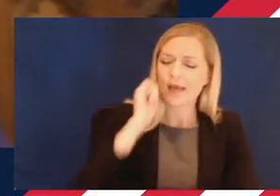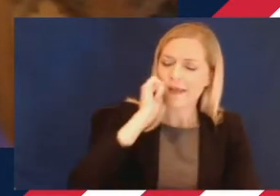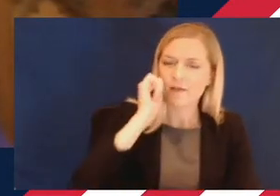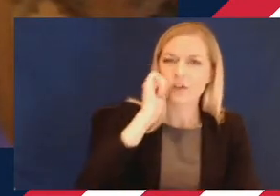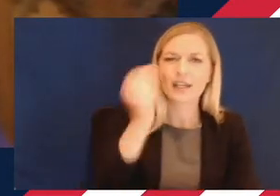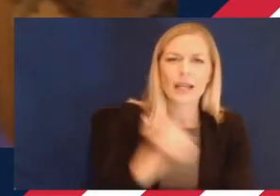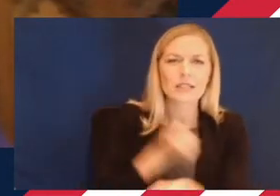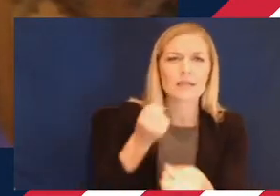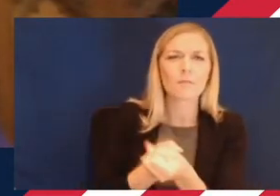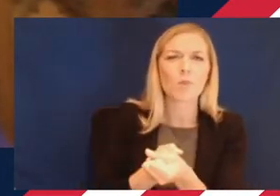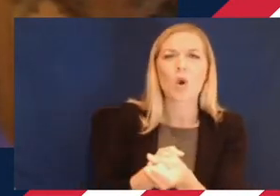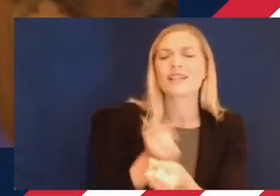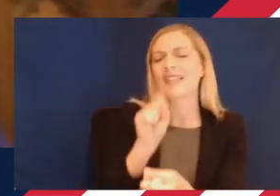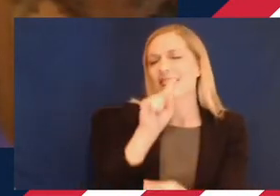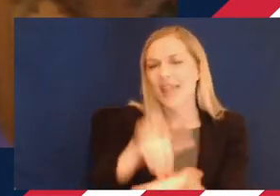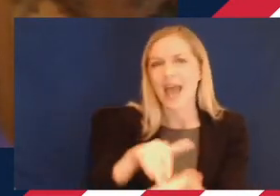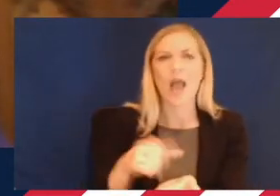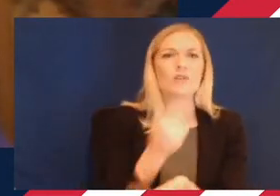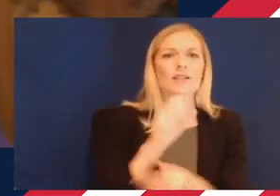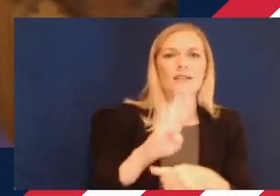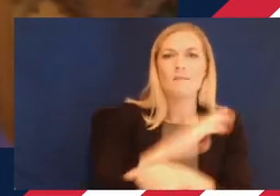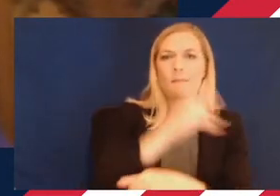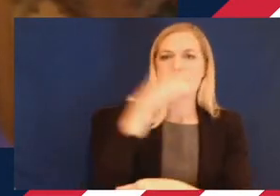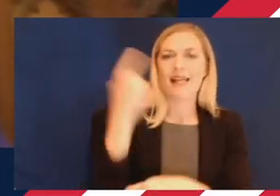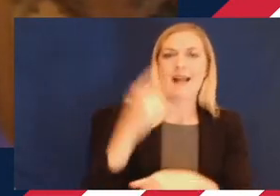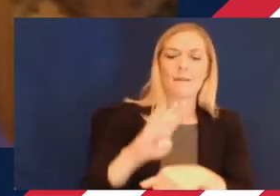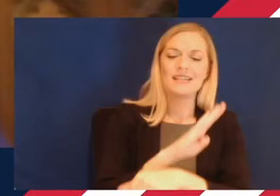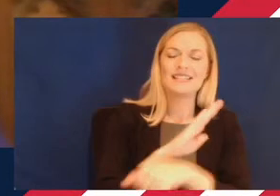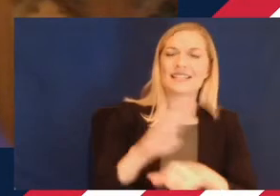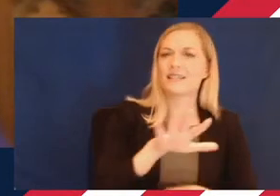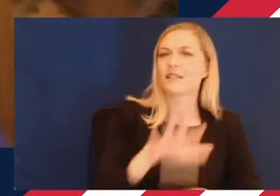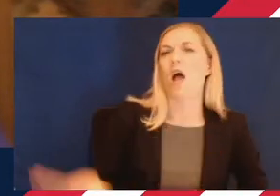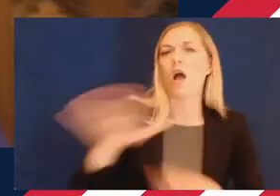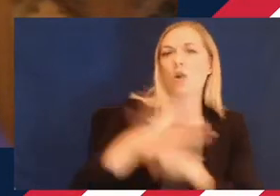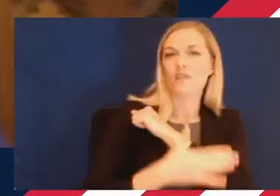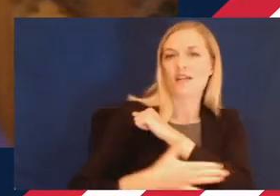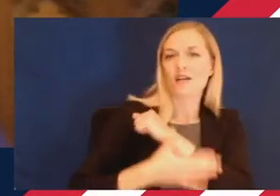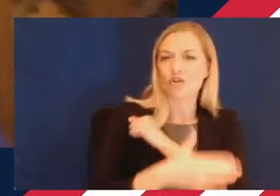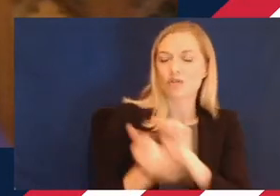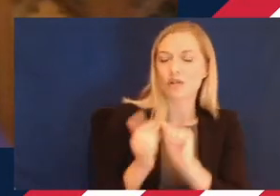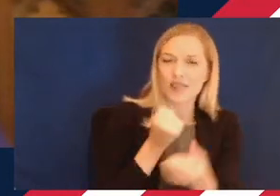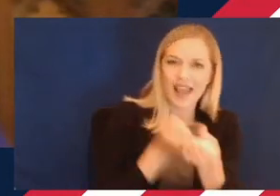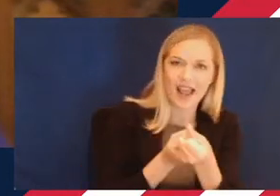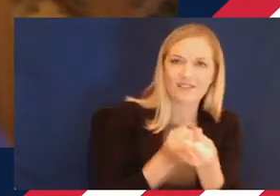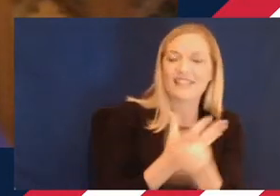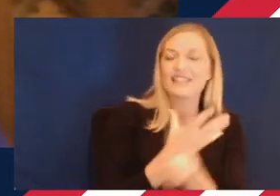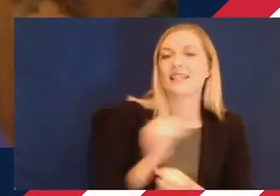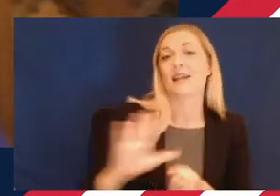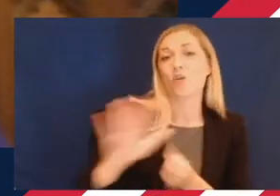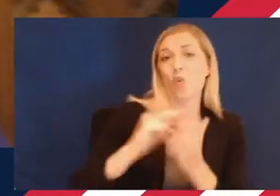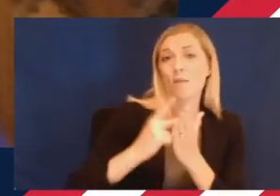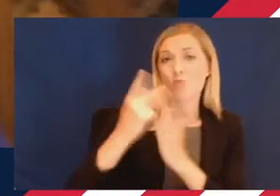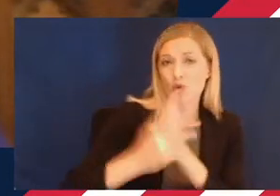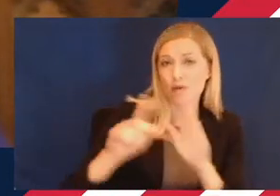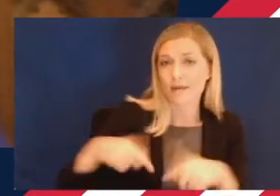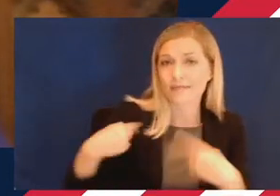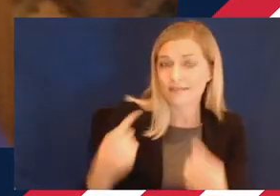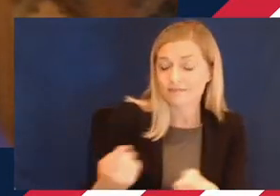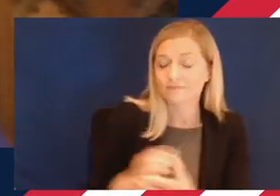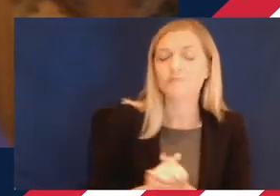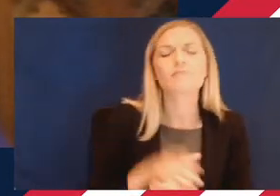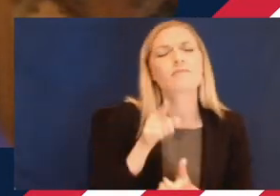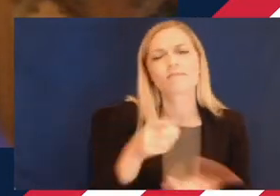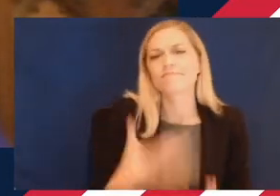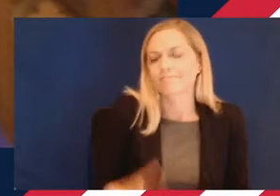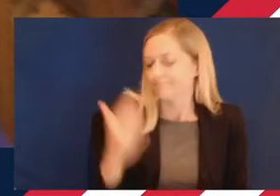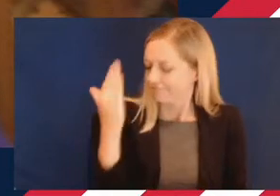Black businesses across the country in advocacy and through your programs. As you know full well, due